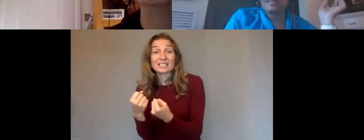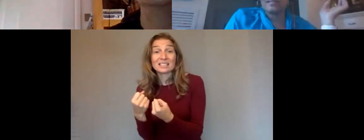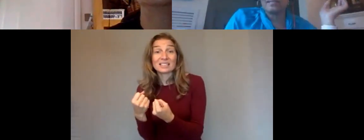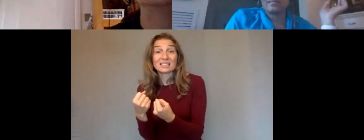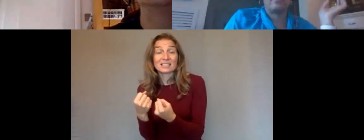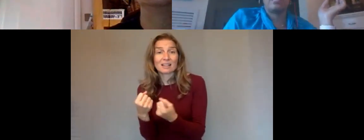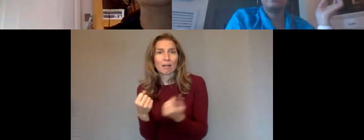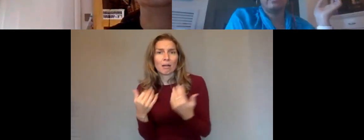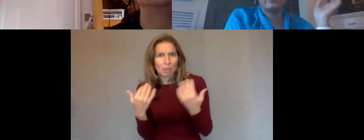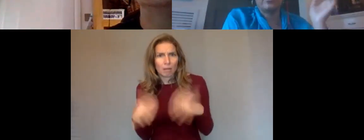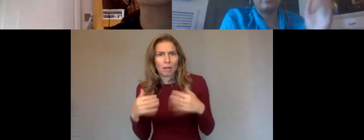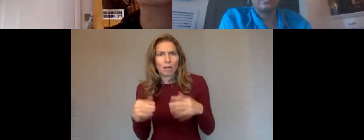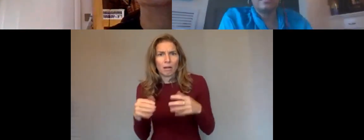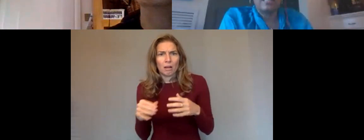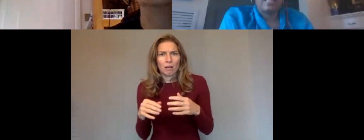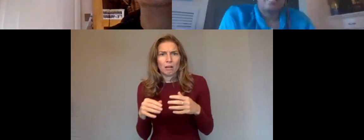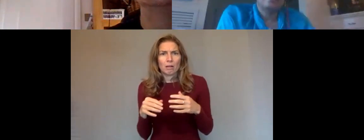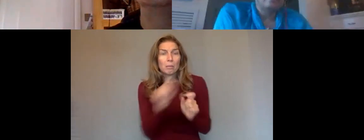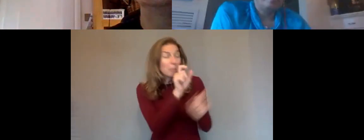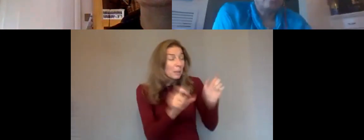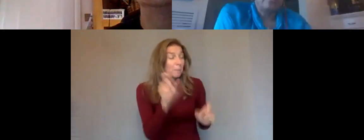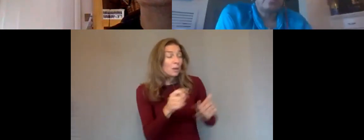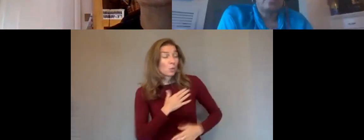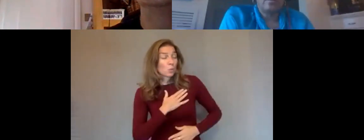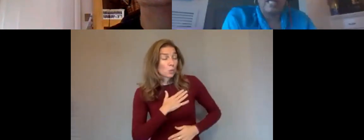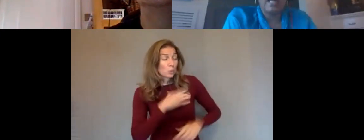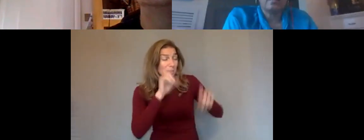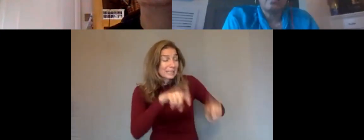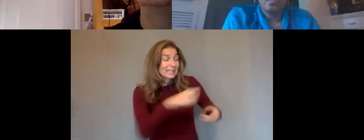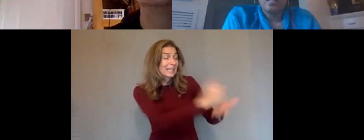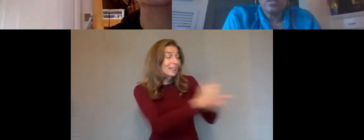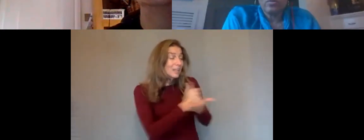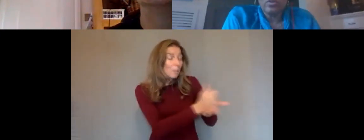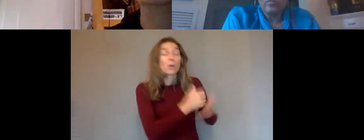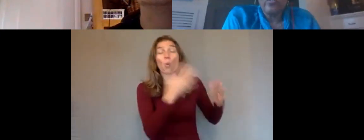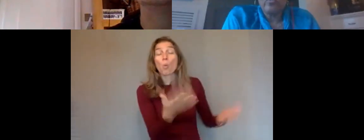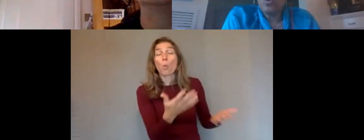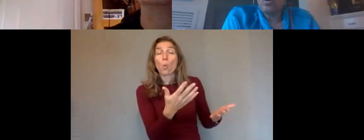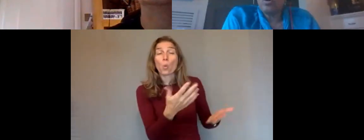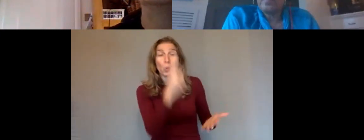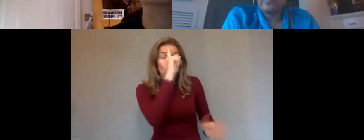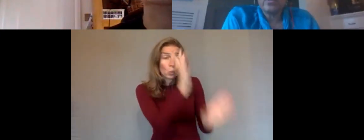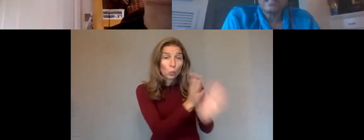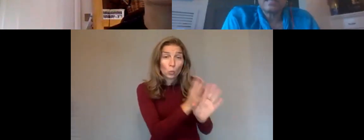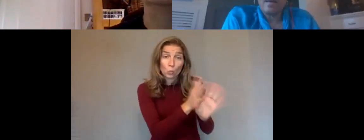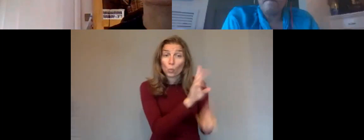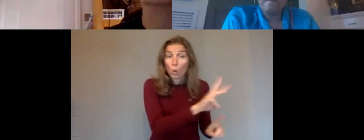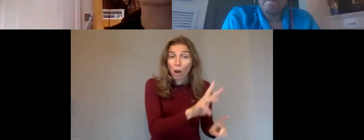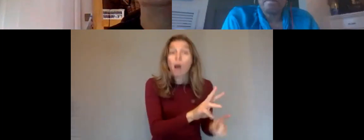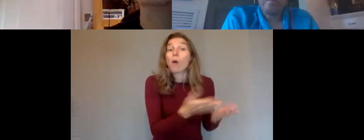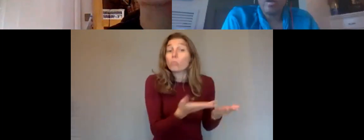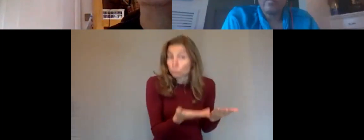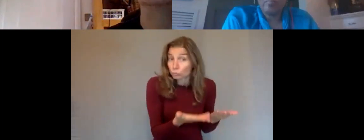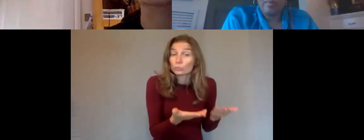can access rehabilitation services and therapy services online. So, for